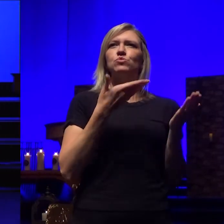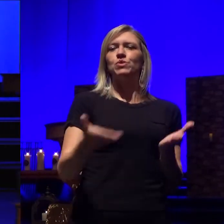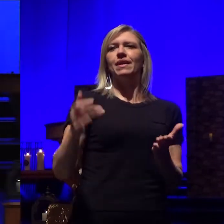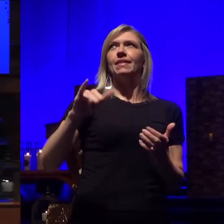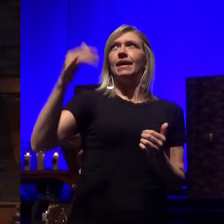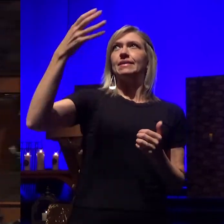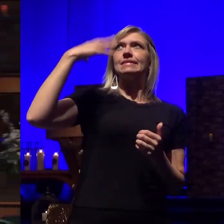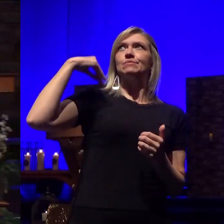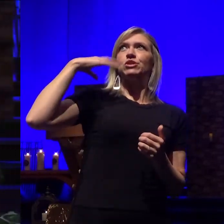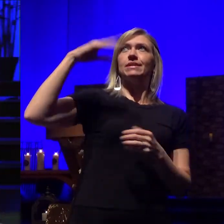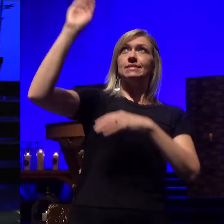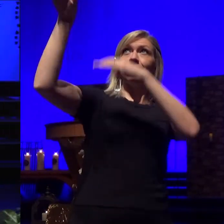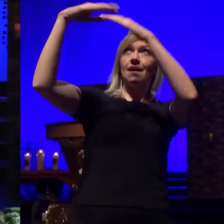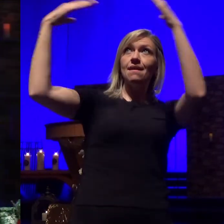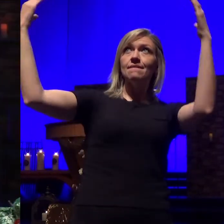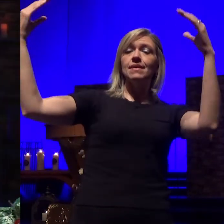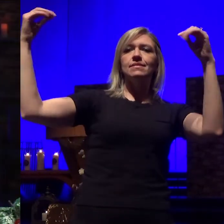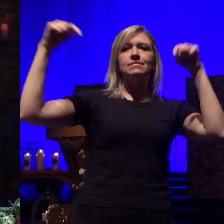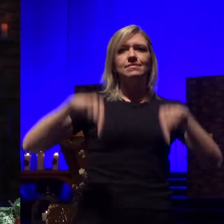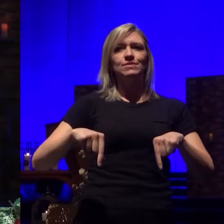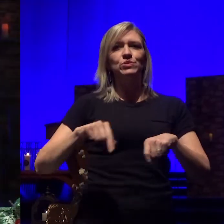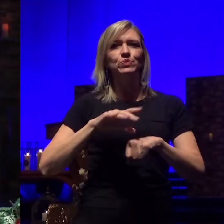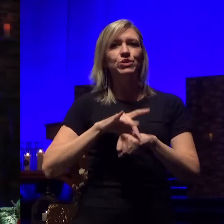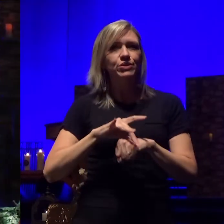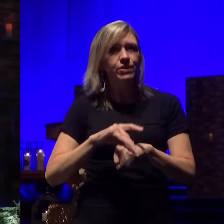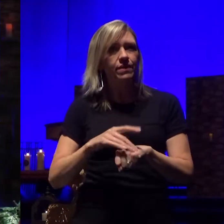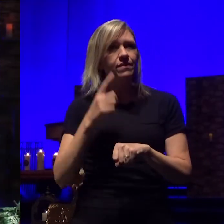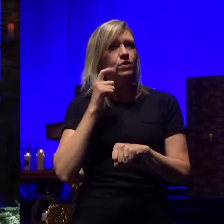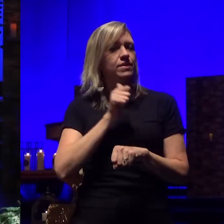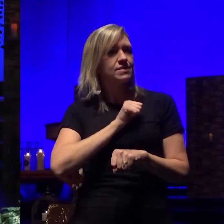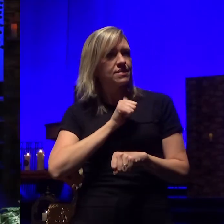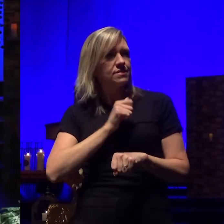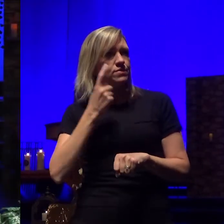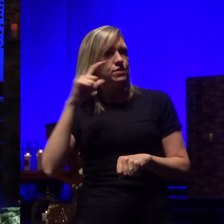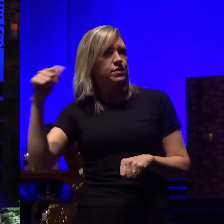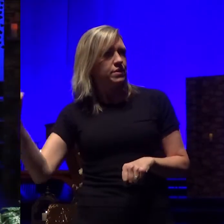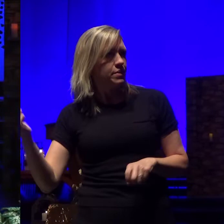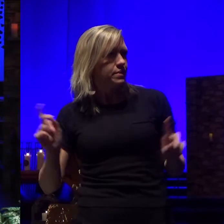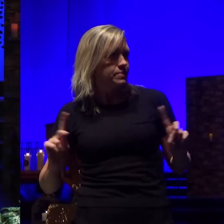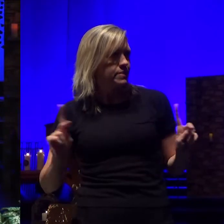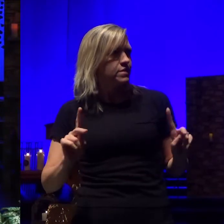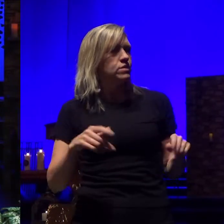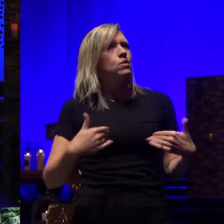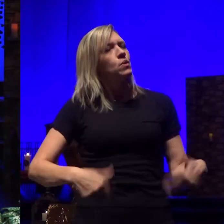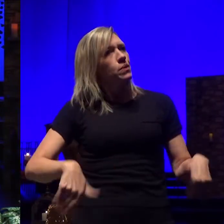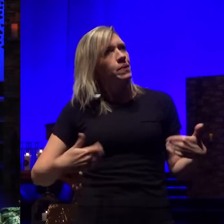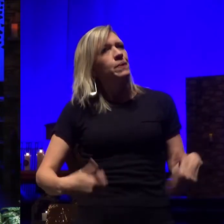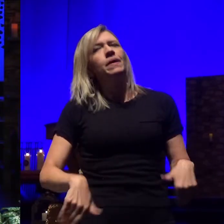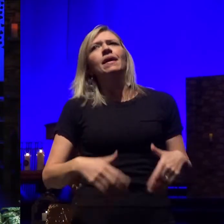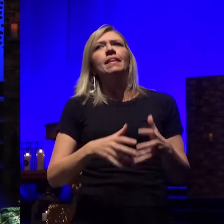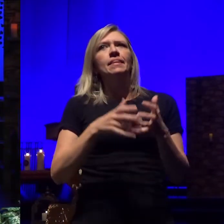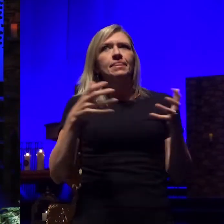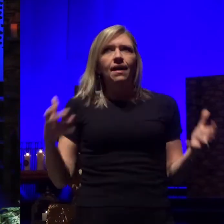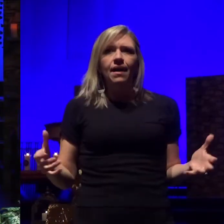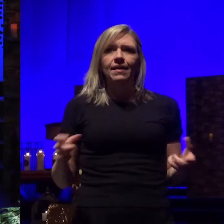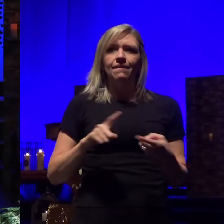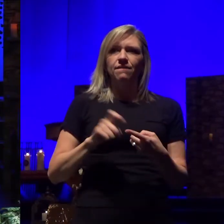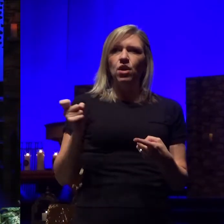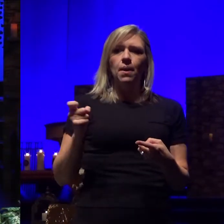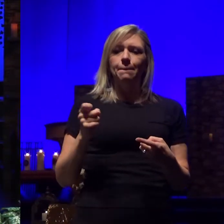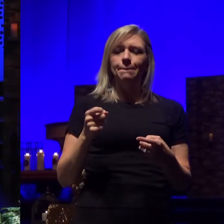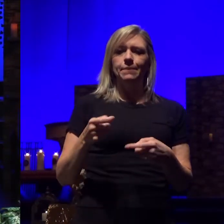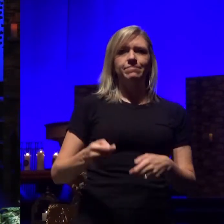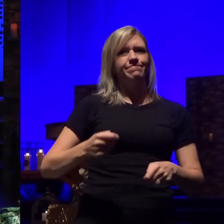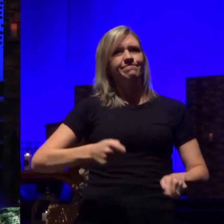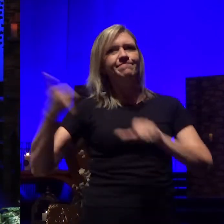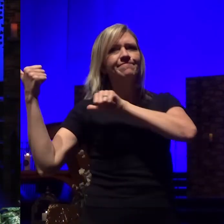an experience of the kingdom of heaven on earth for ourselves and others. So quite a lot comes out of just not believing in